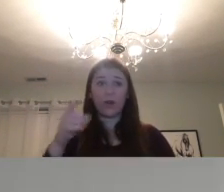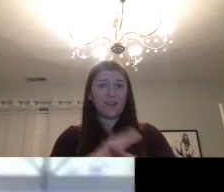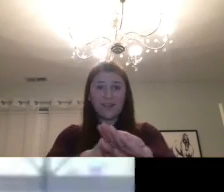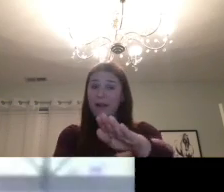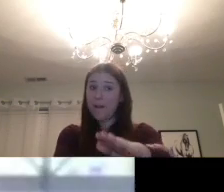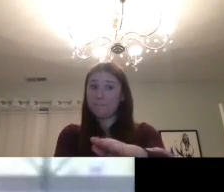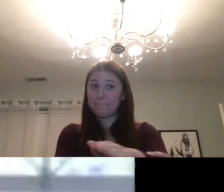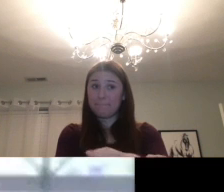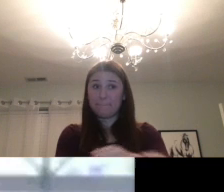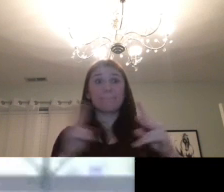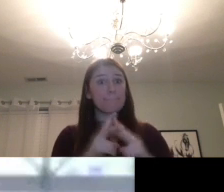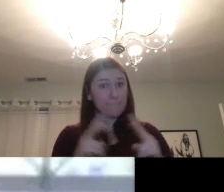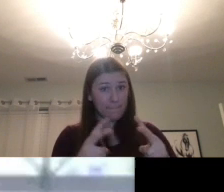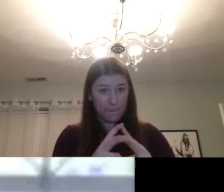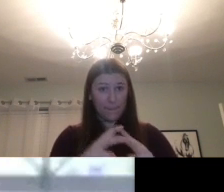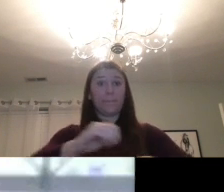Run.